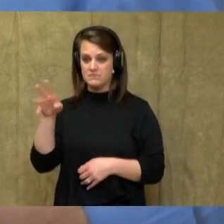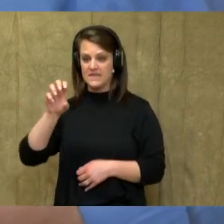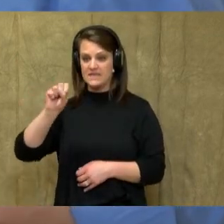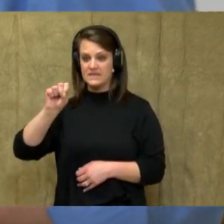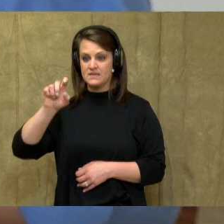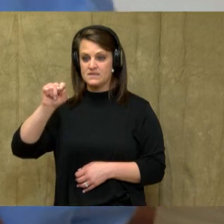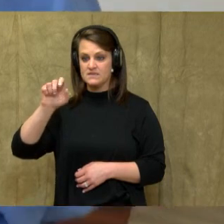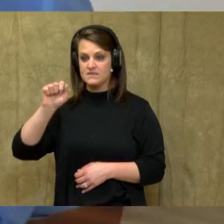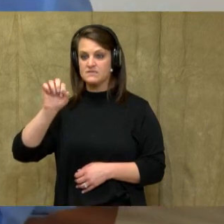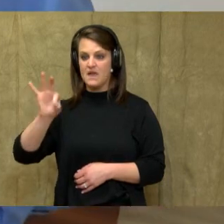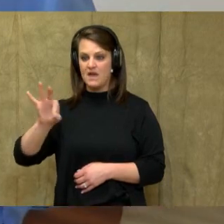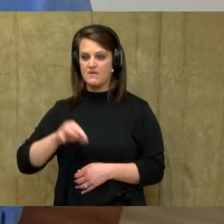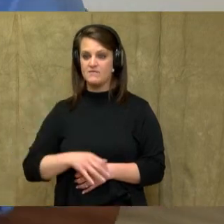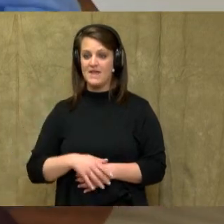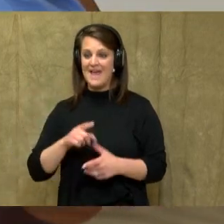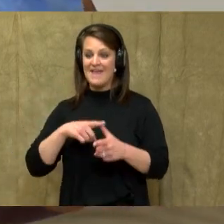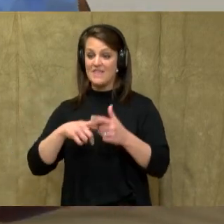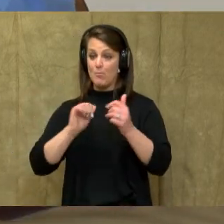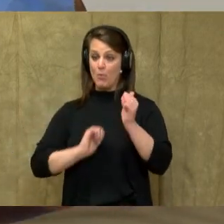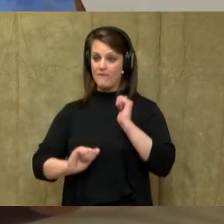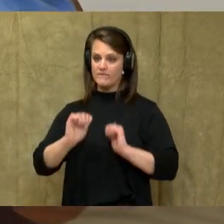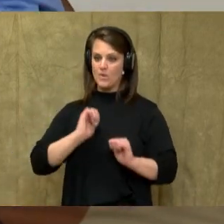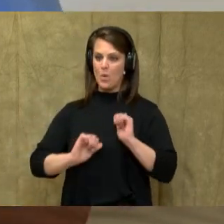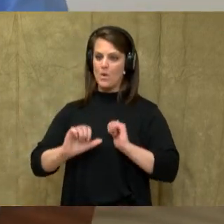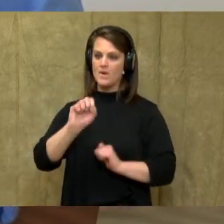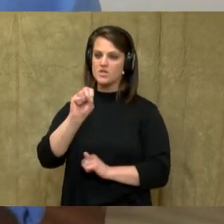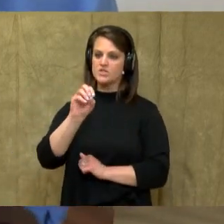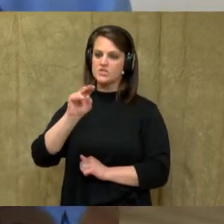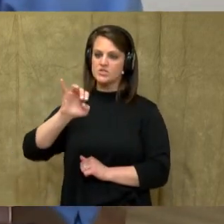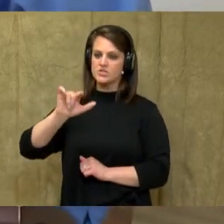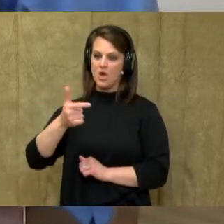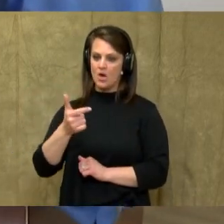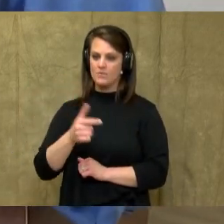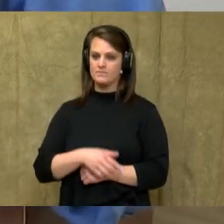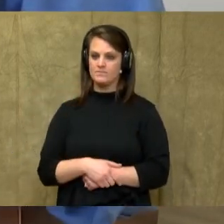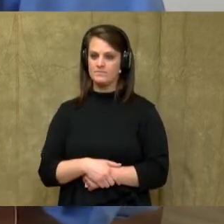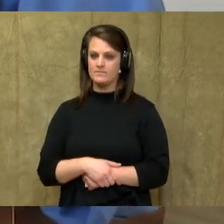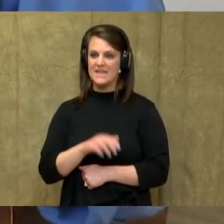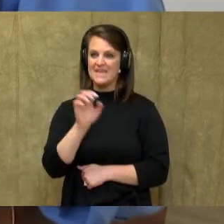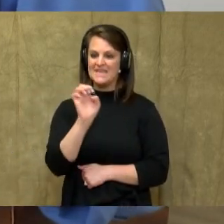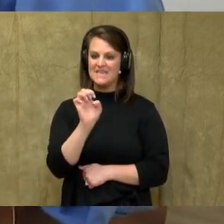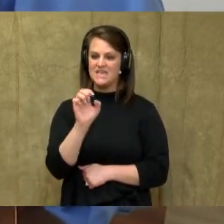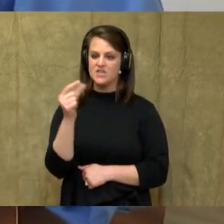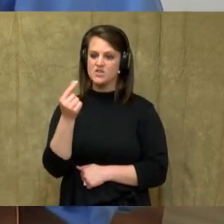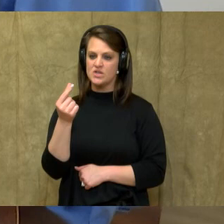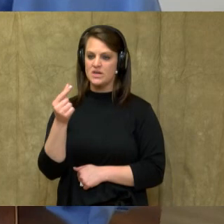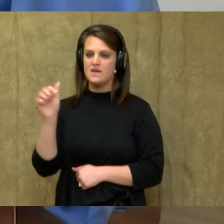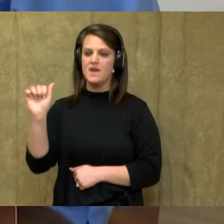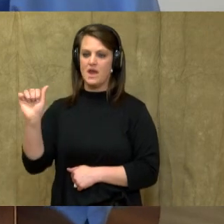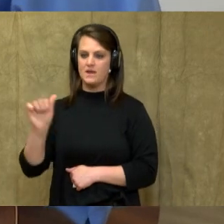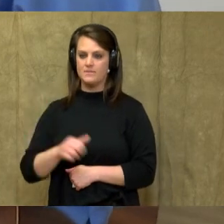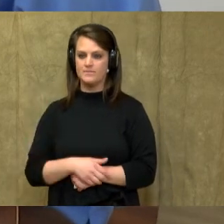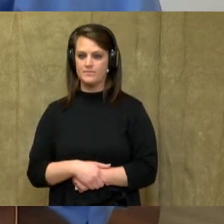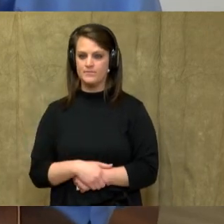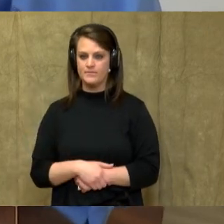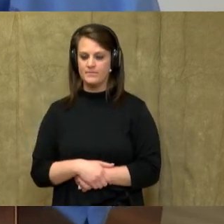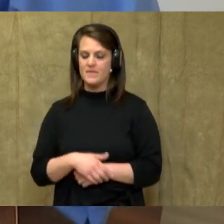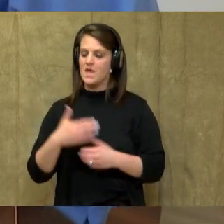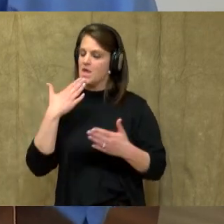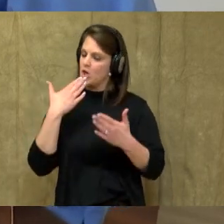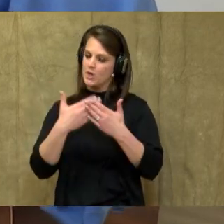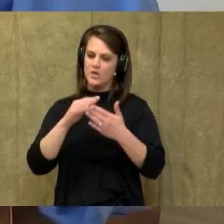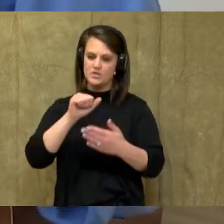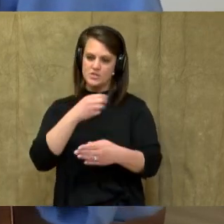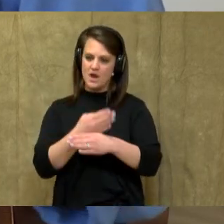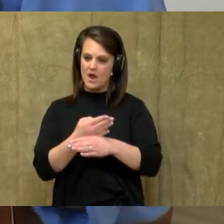you finally performed a song using the pitches E, G, and A. Excellent